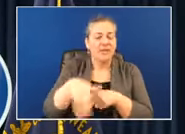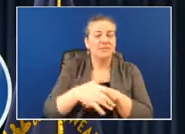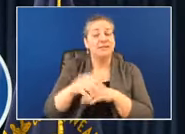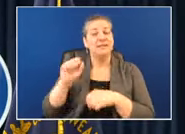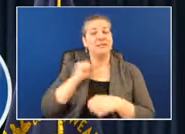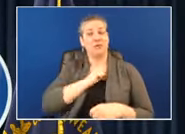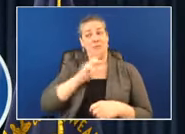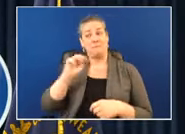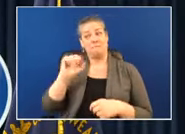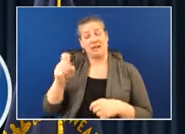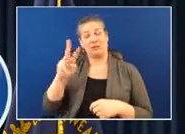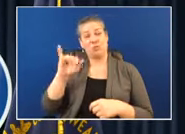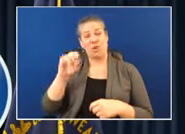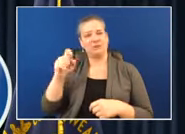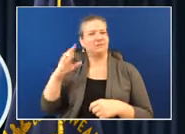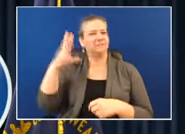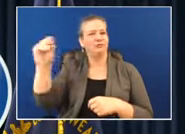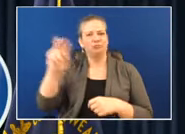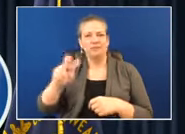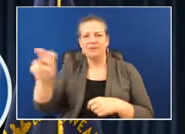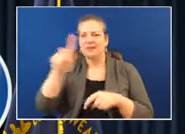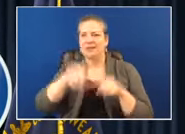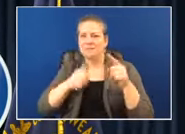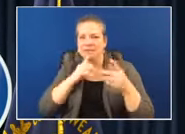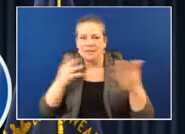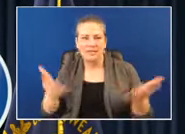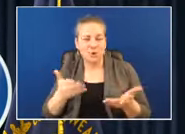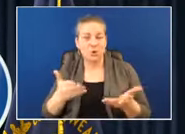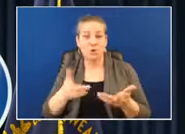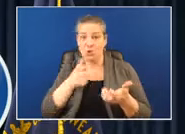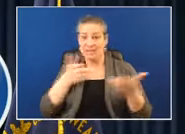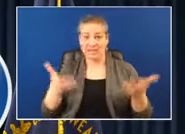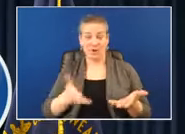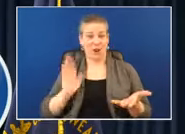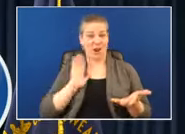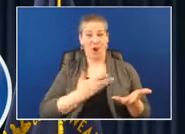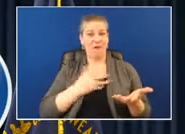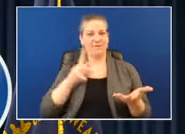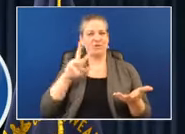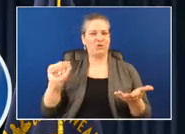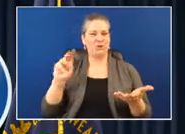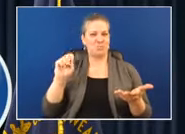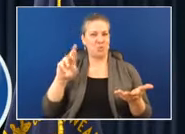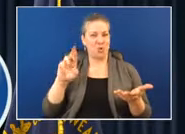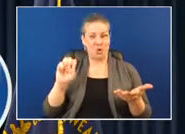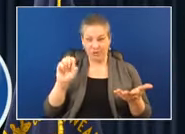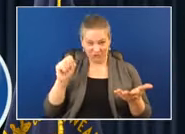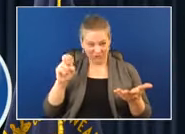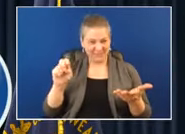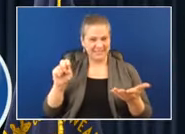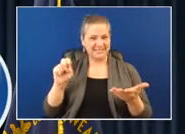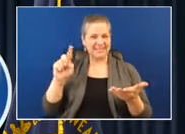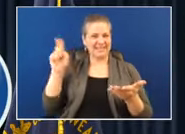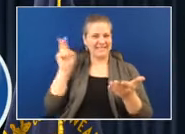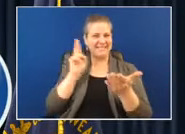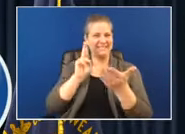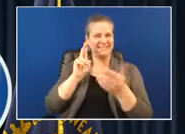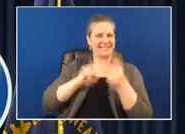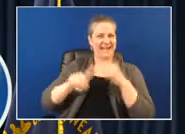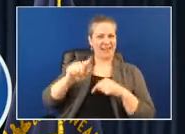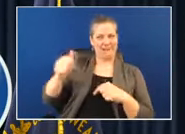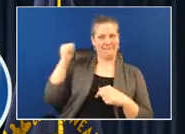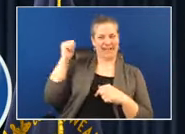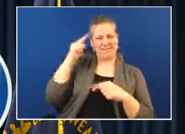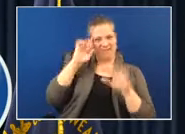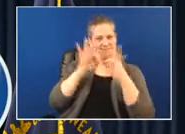and unable to be with us today. In attendance is our very own Virginia Moore, who's actually signing in the back for all the families that are here. You can't